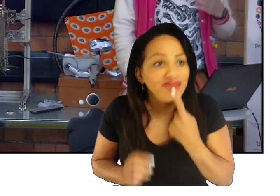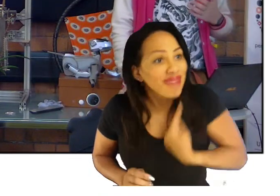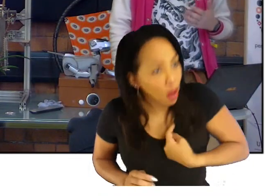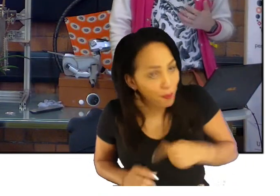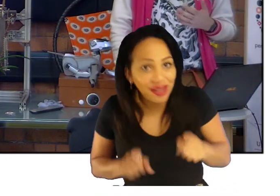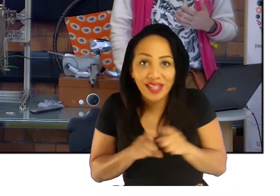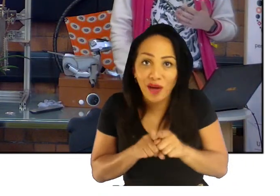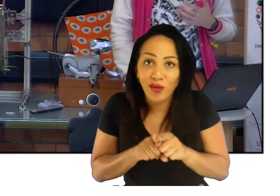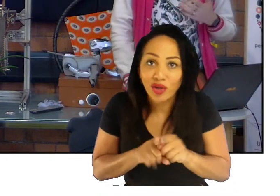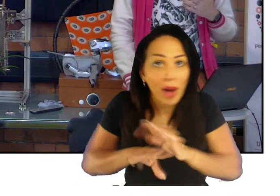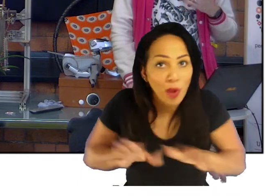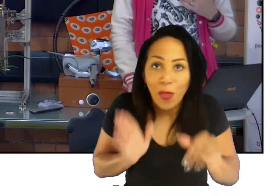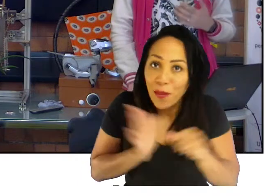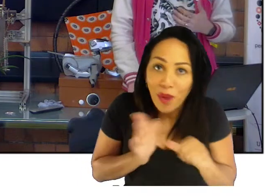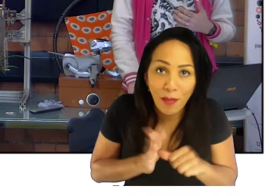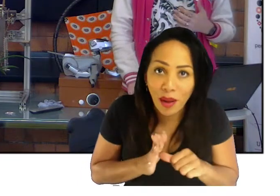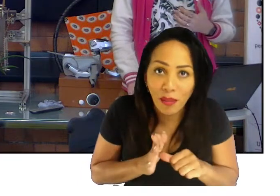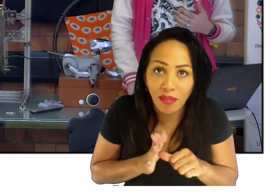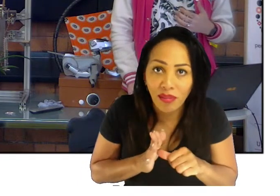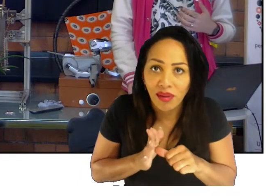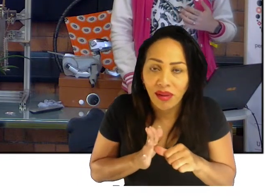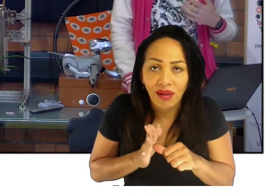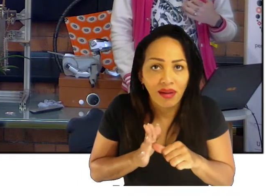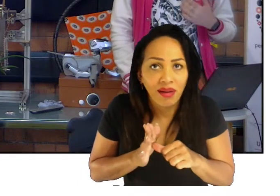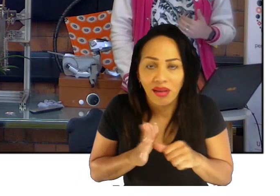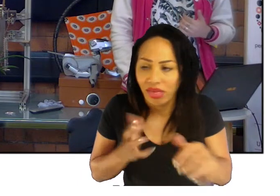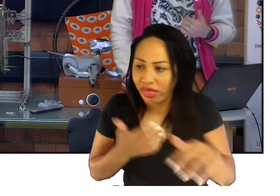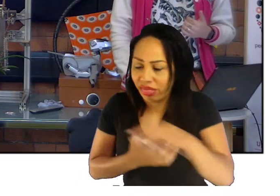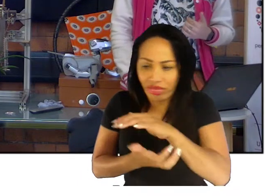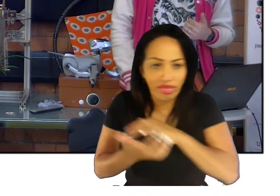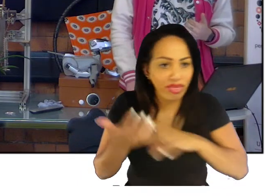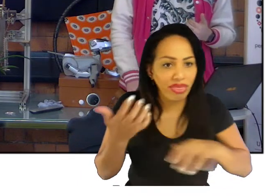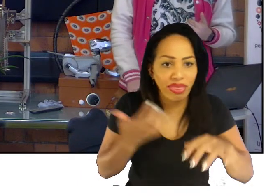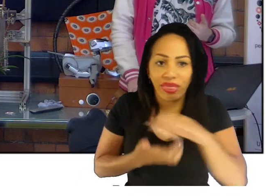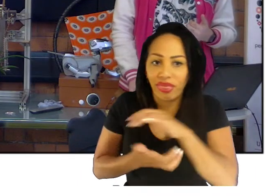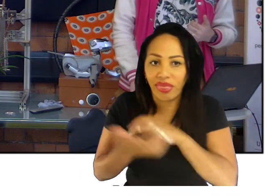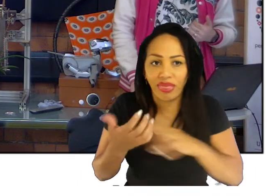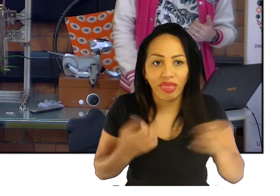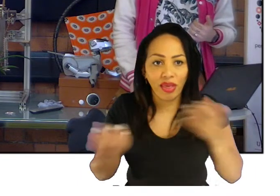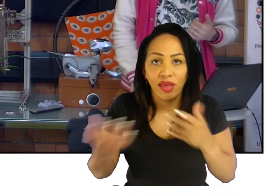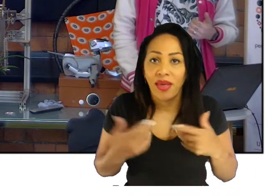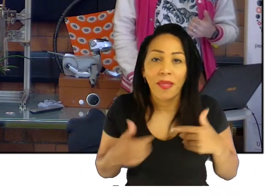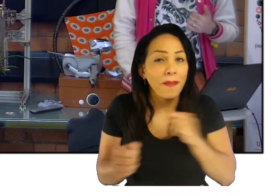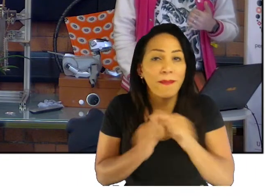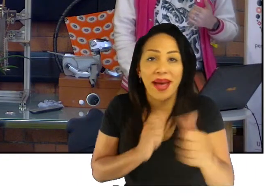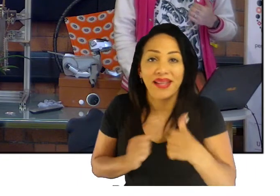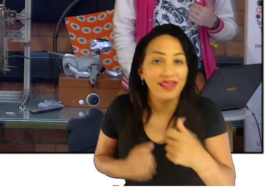The best that I can say without being a therapist